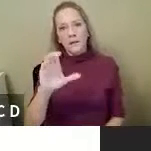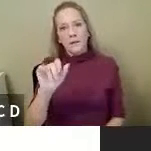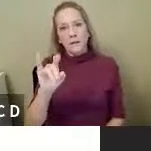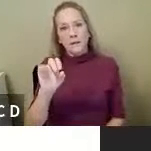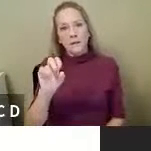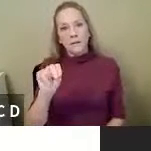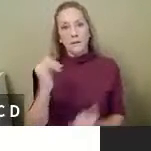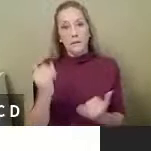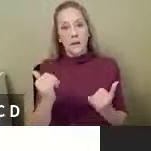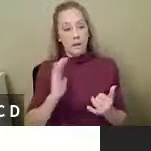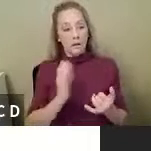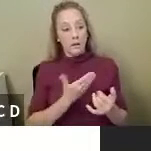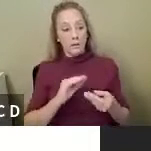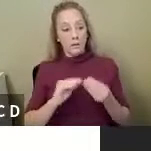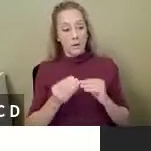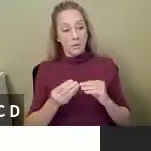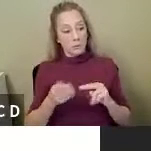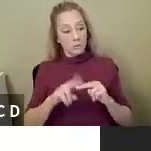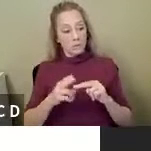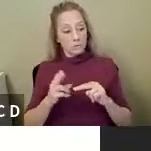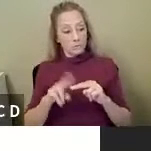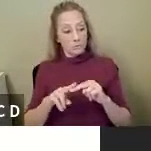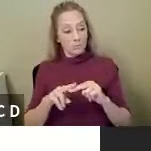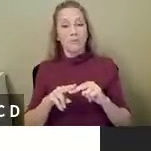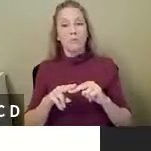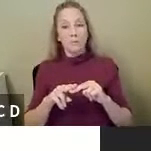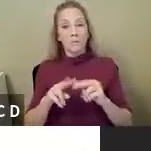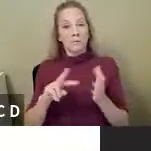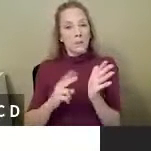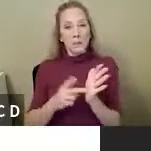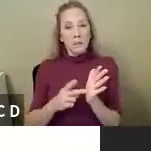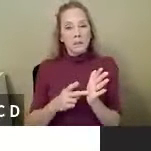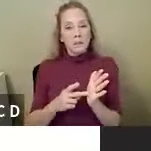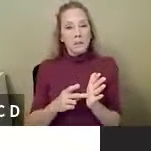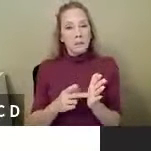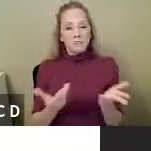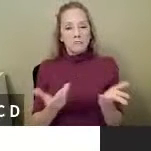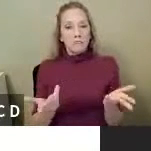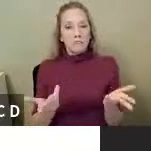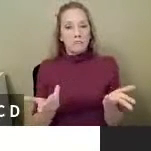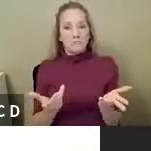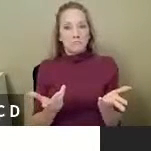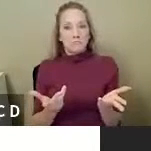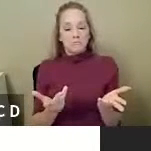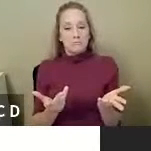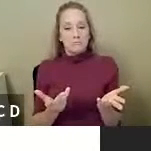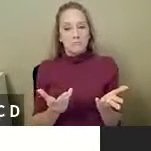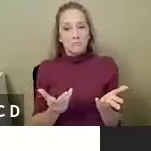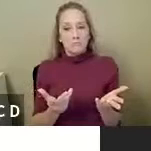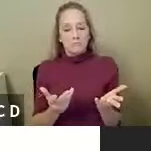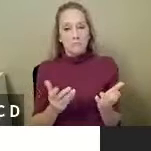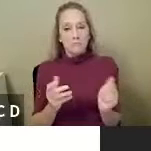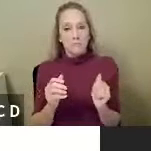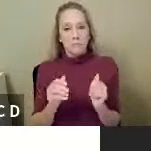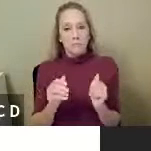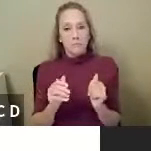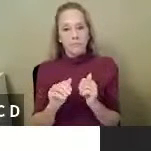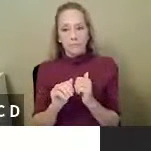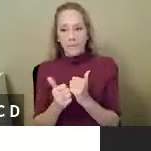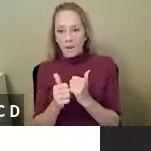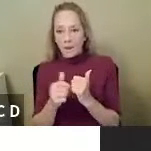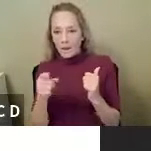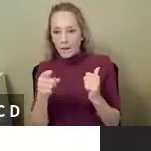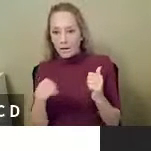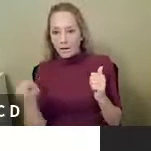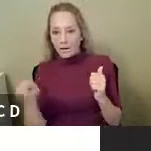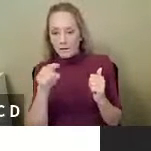numbers going up, it's difficult for me to think through escalations of mitigation efforts that